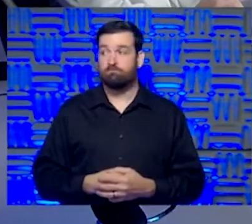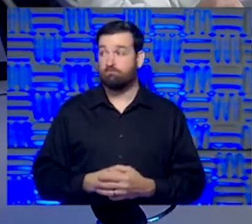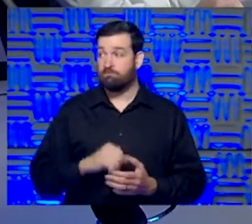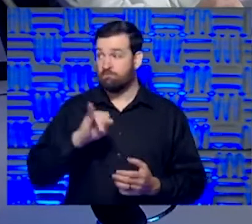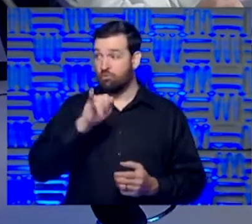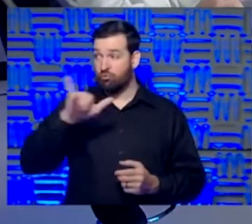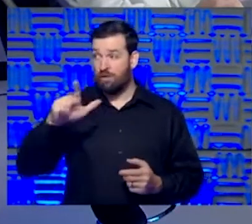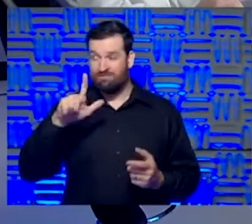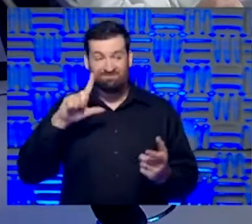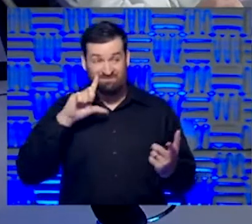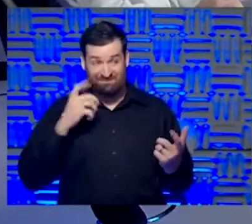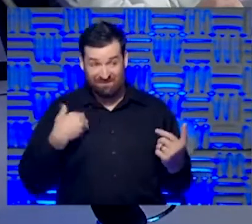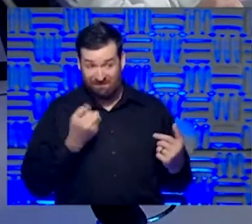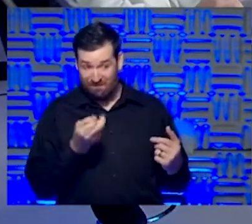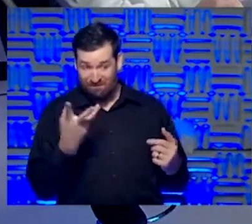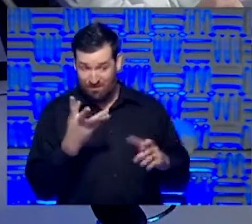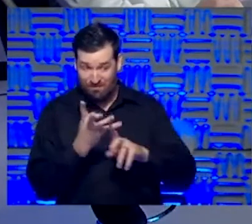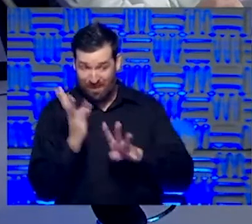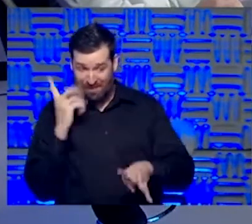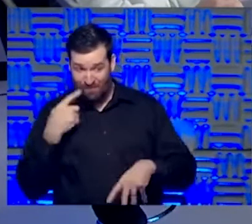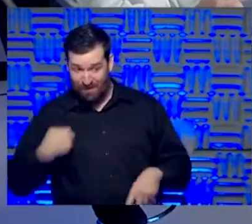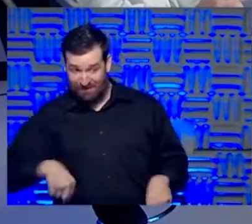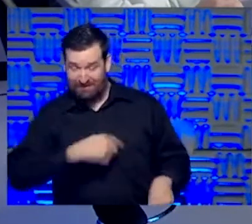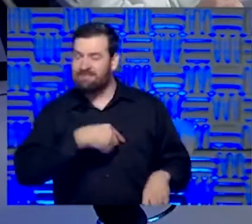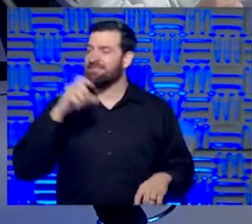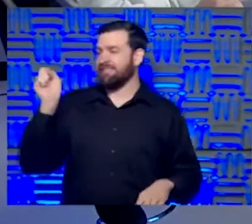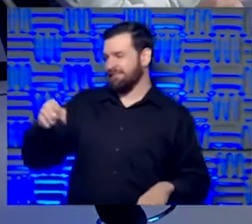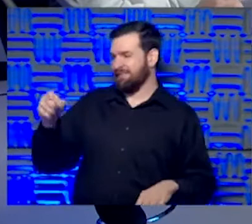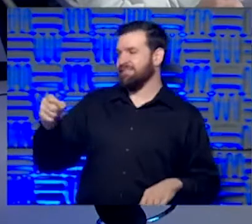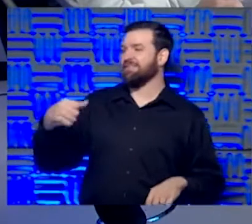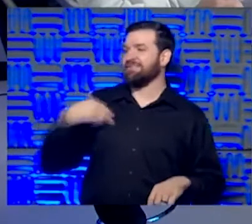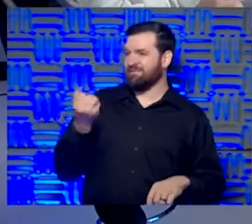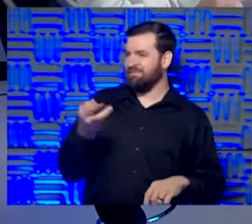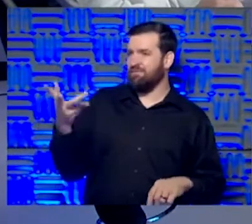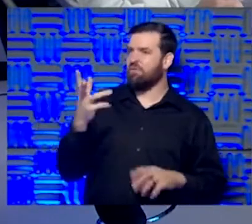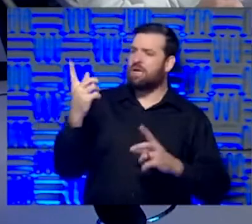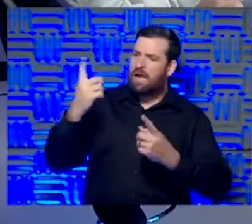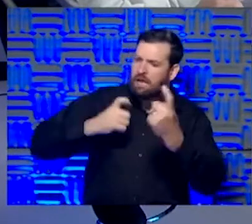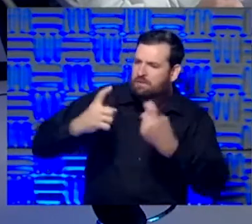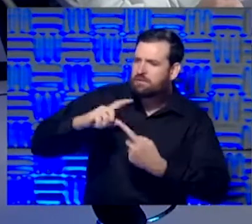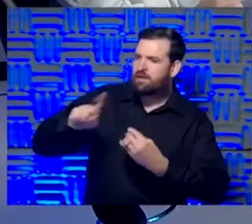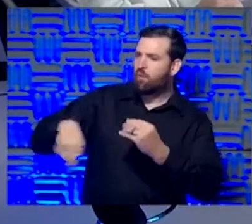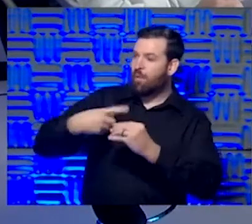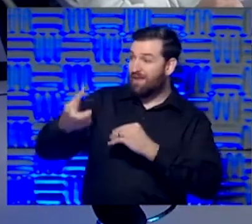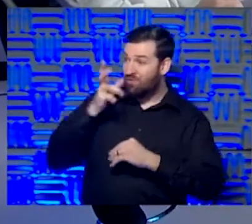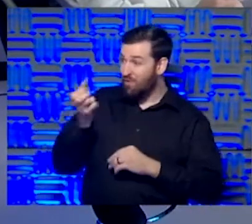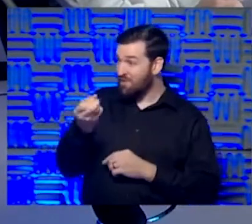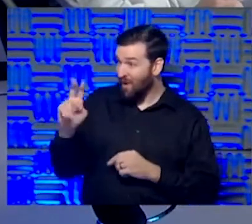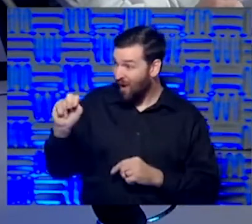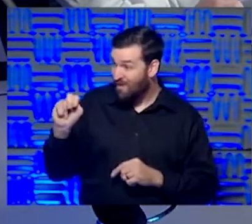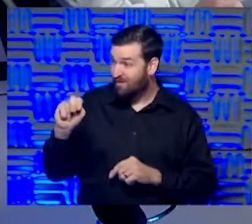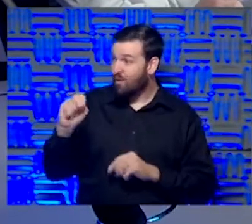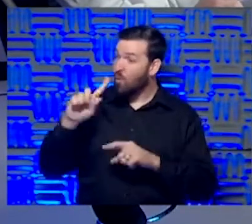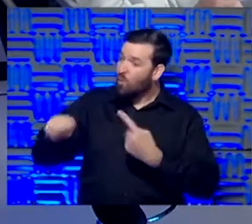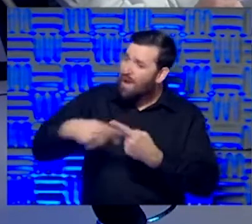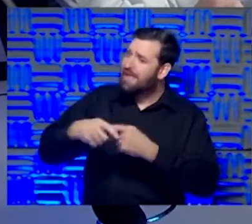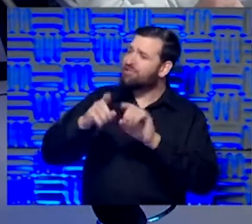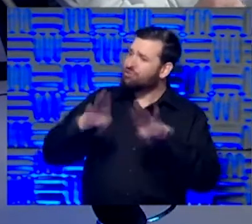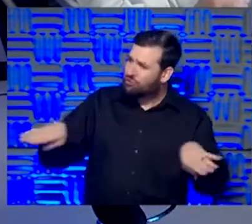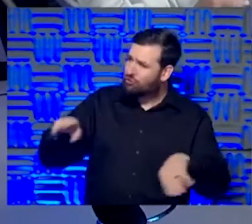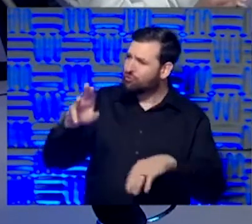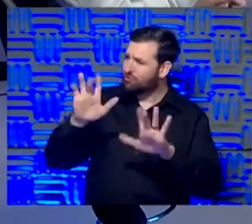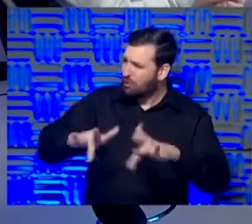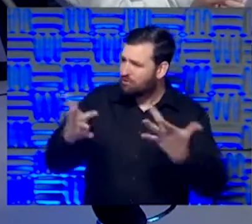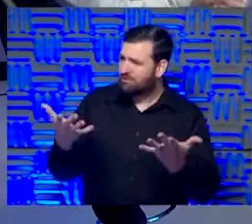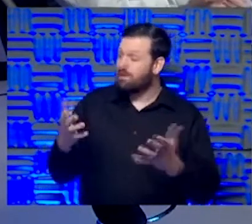Jill, I bet you have a few that are lining up for us. We do. In fact, we had people asking when you were going to be on in Children's Mercy and the That means you may have